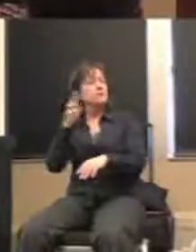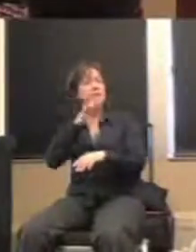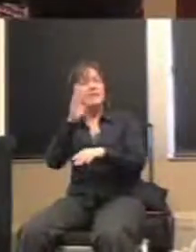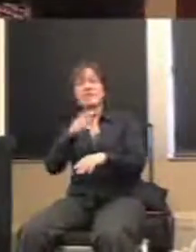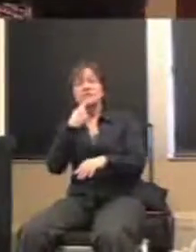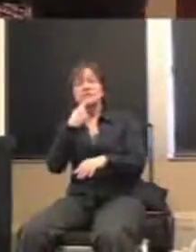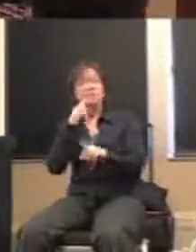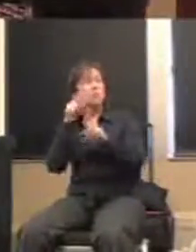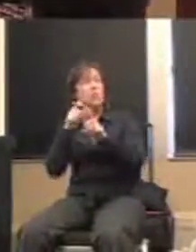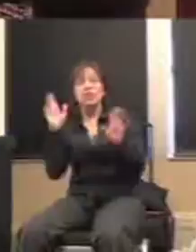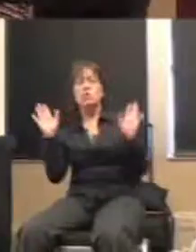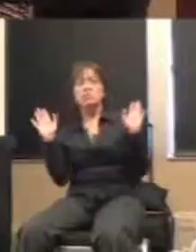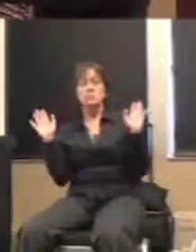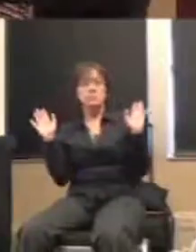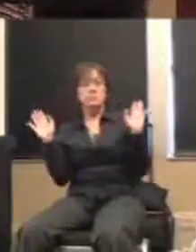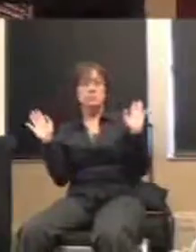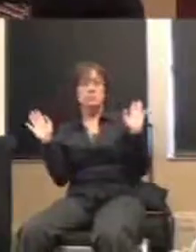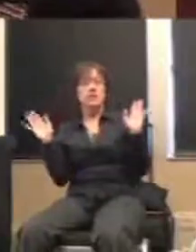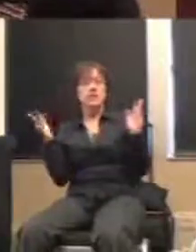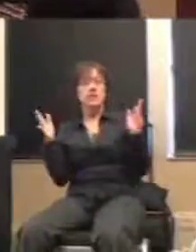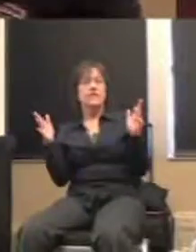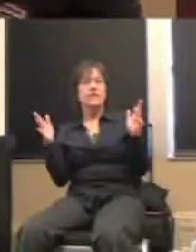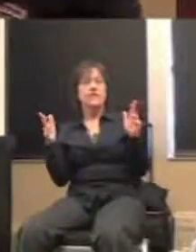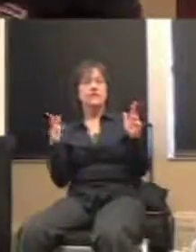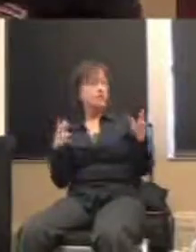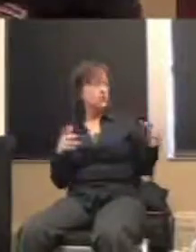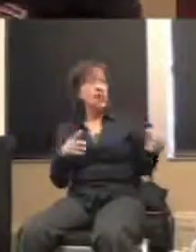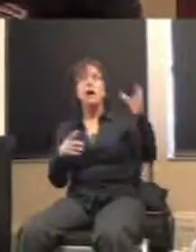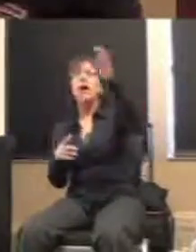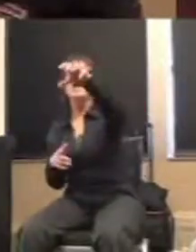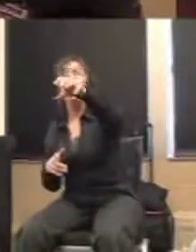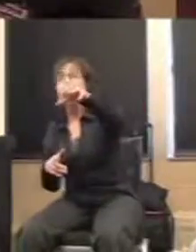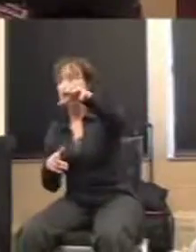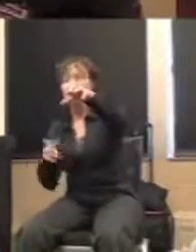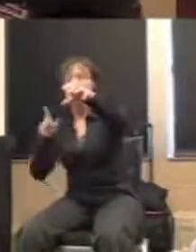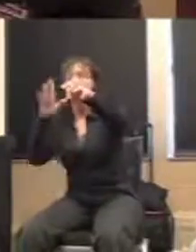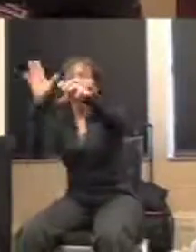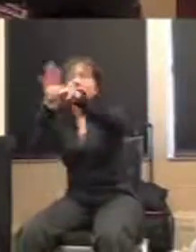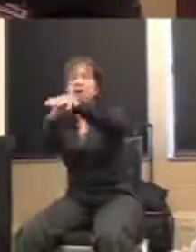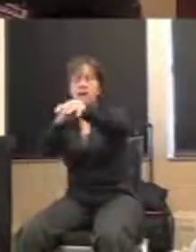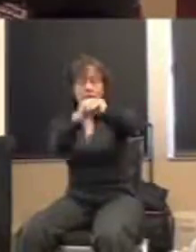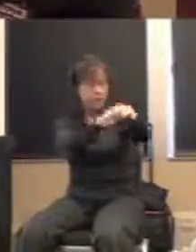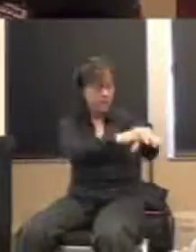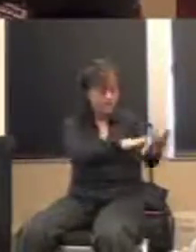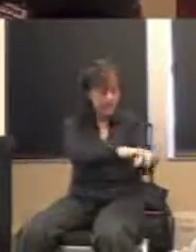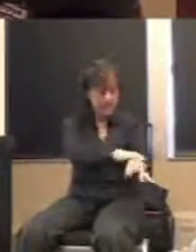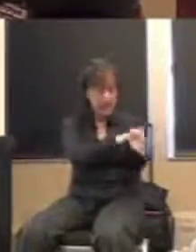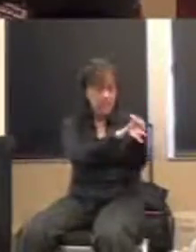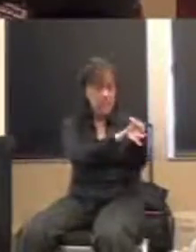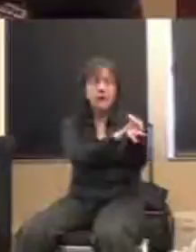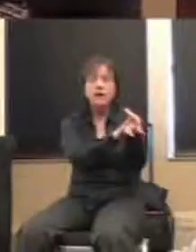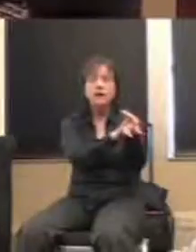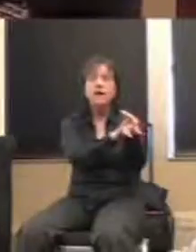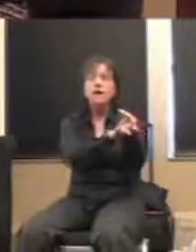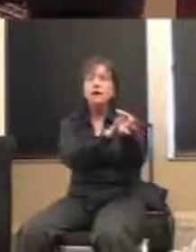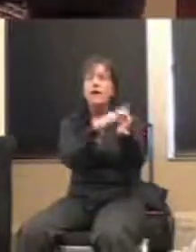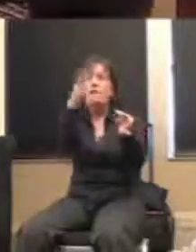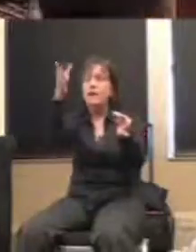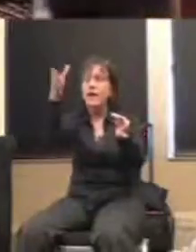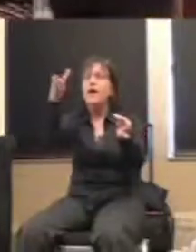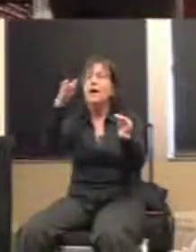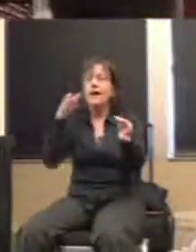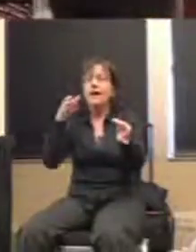word. Even after that exchange, the communication partner is the one who's saying, yay, pop. That's the person who's